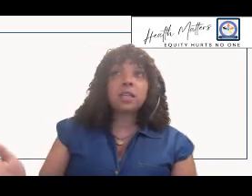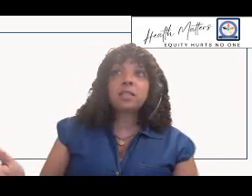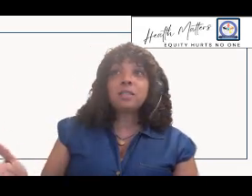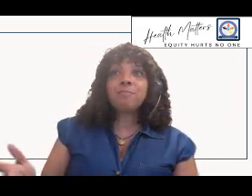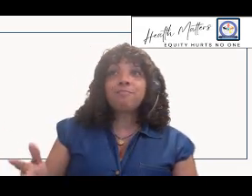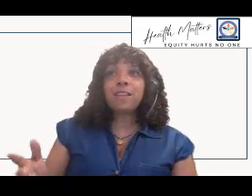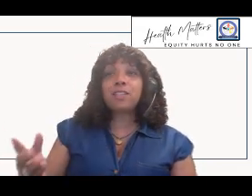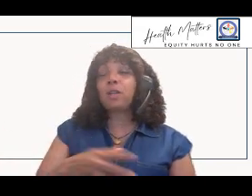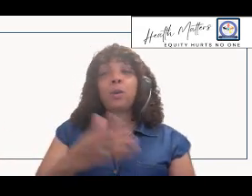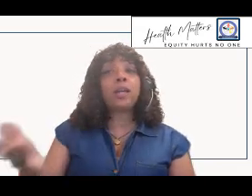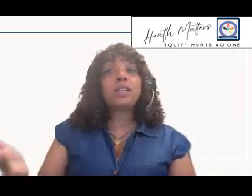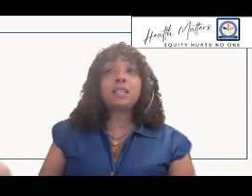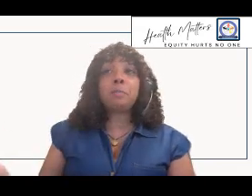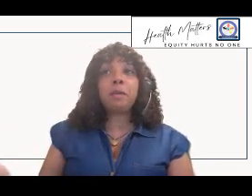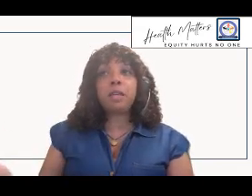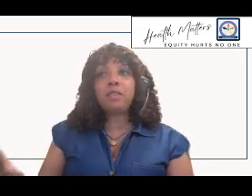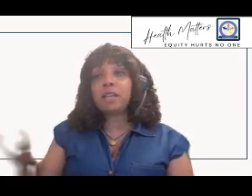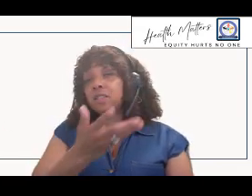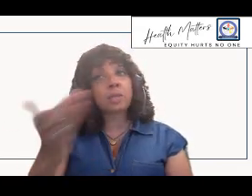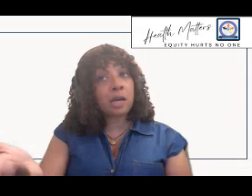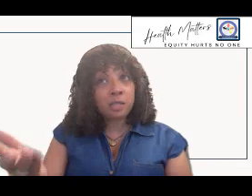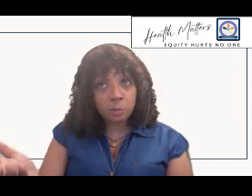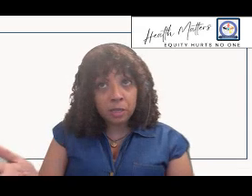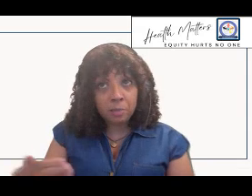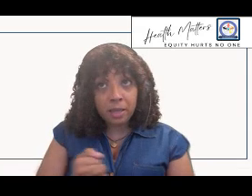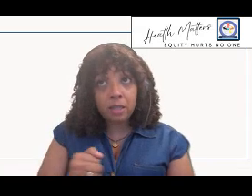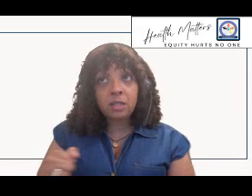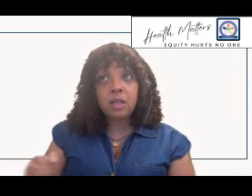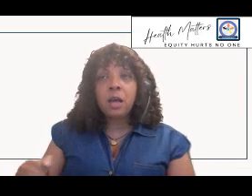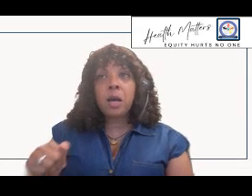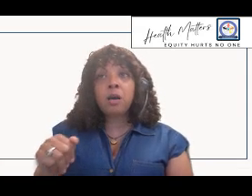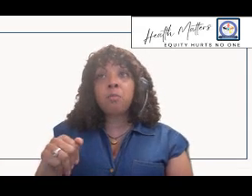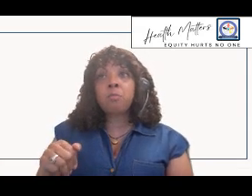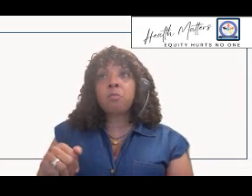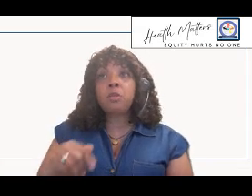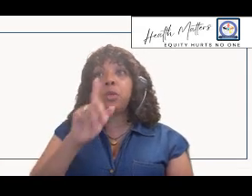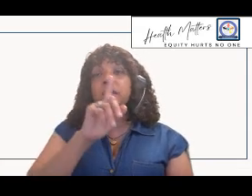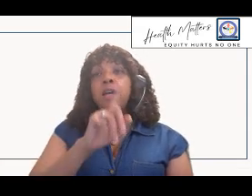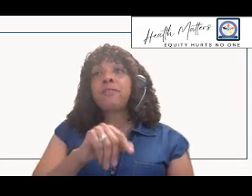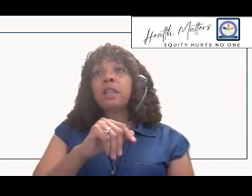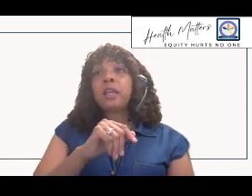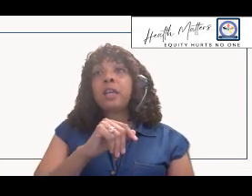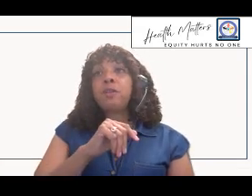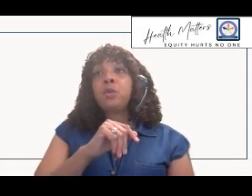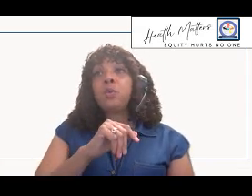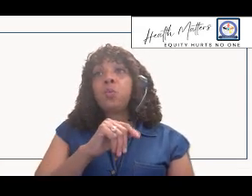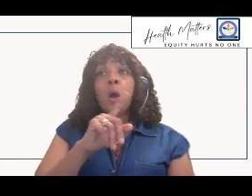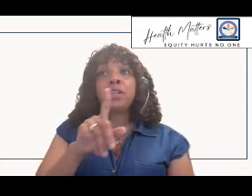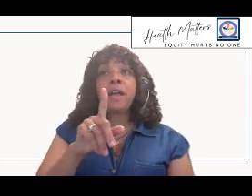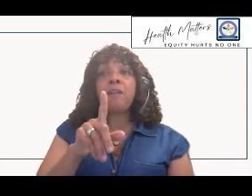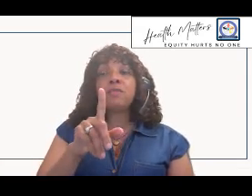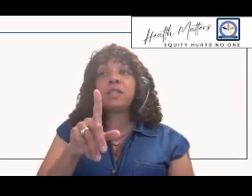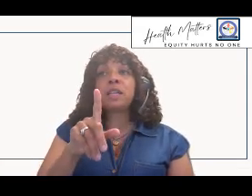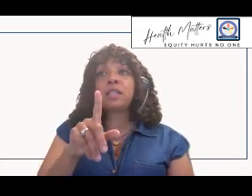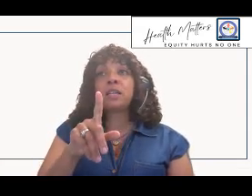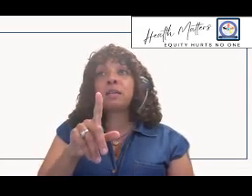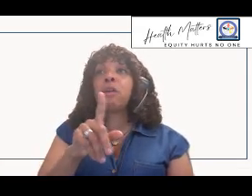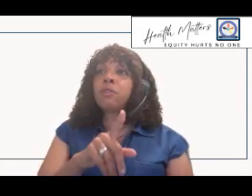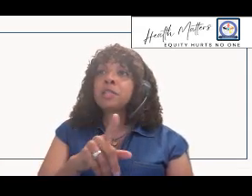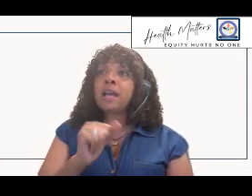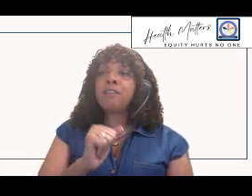our process. As inglorious as it may be, that's the sausage being made. You can definitely, if you want to have this